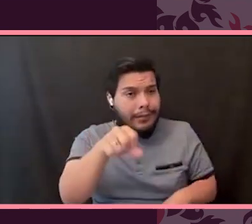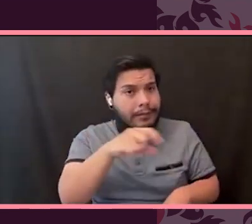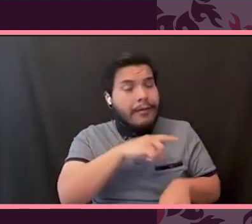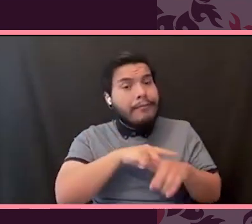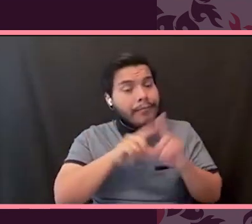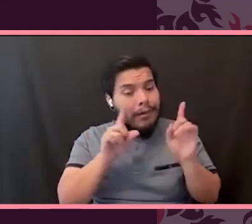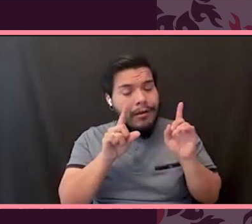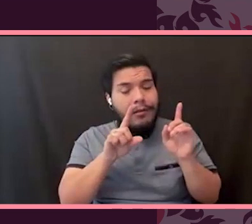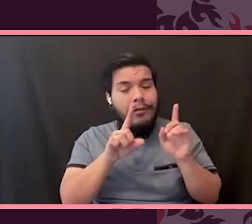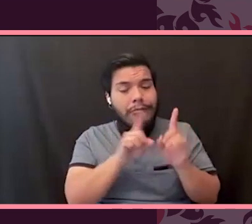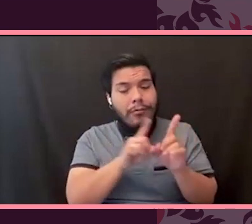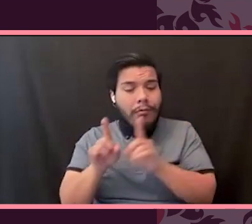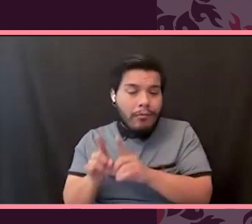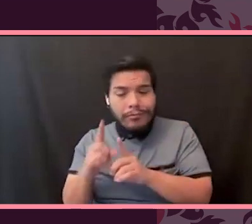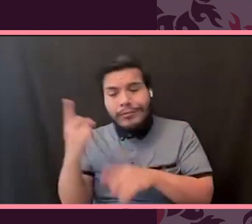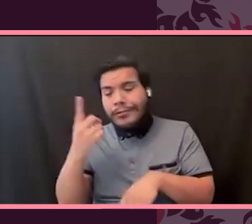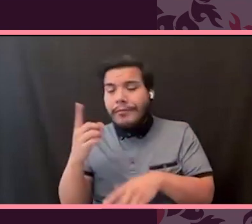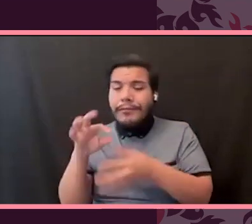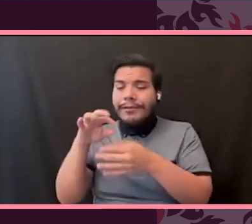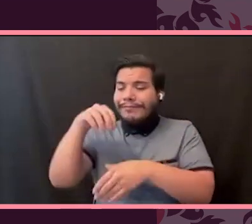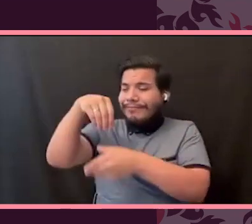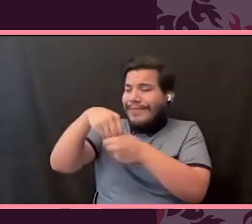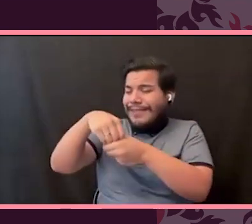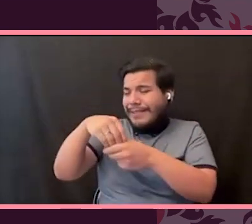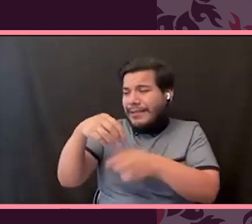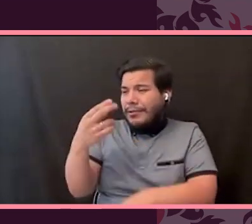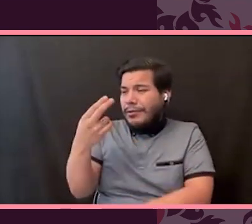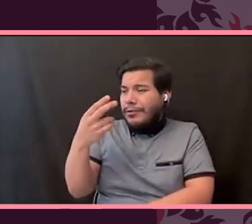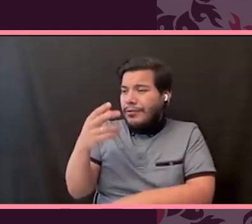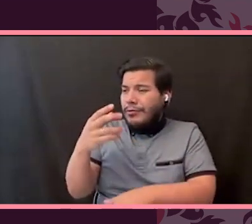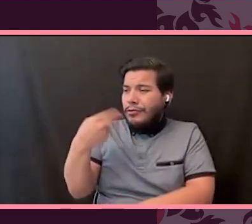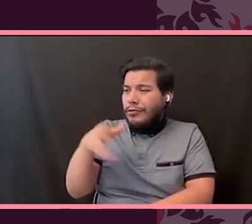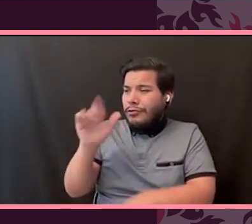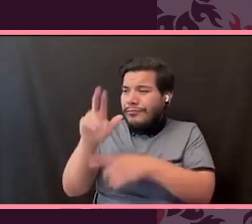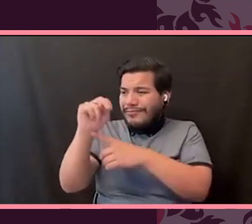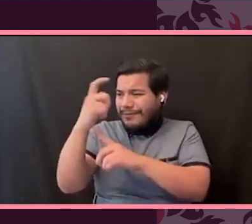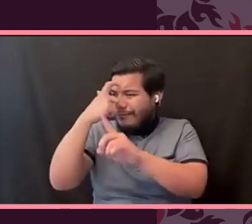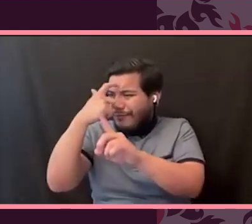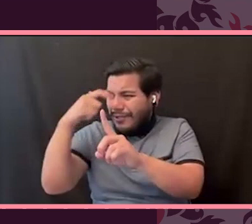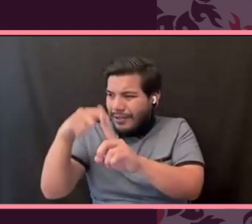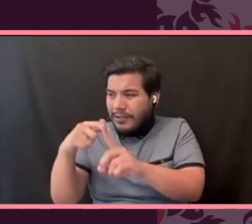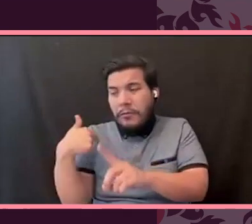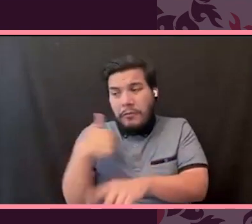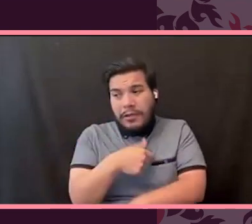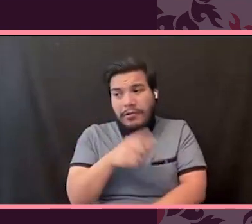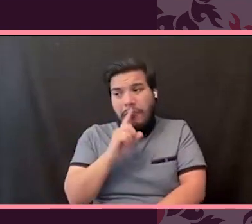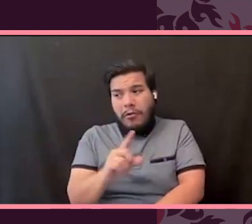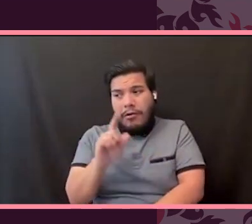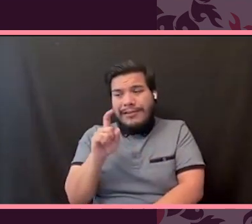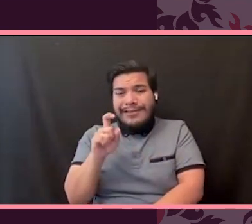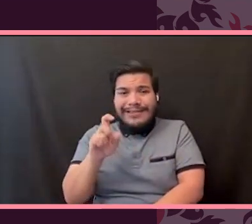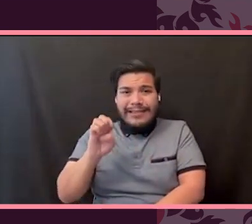just in the human mind. We are, at least to some degree, xenophobic creatures.